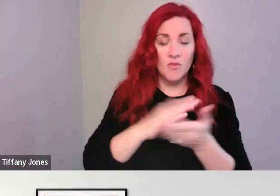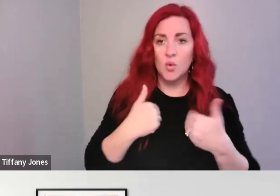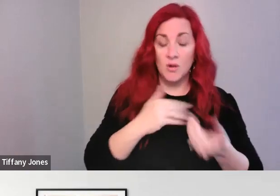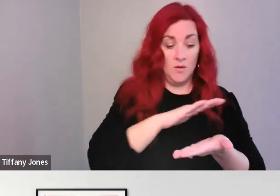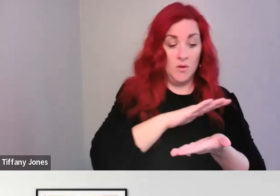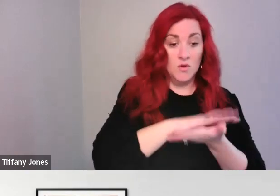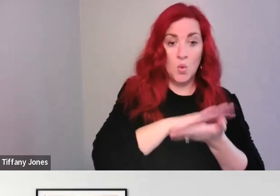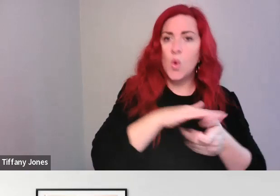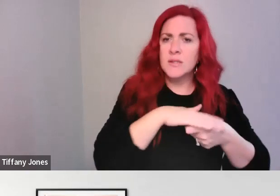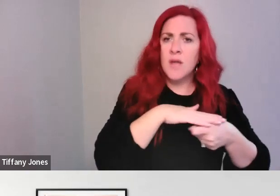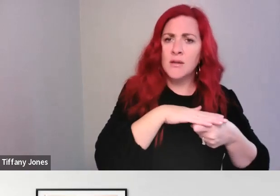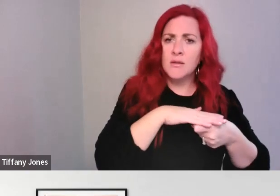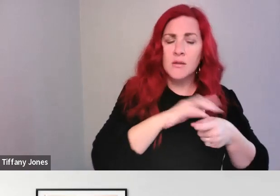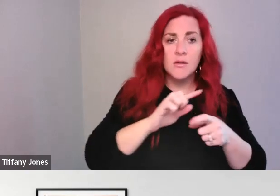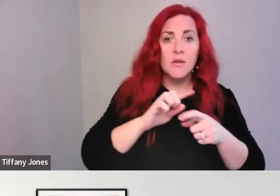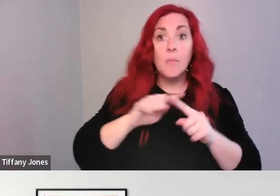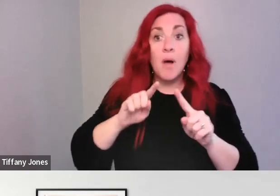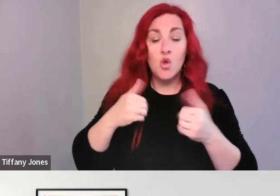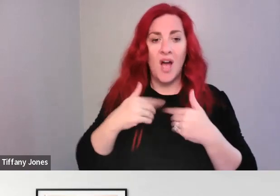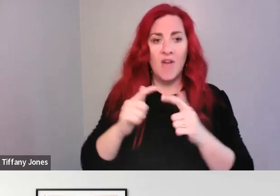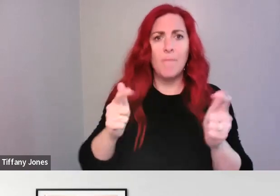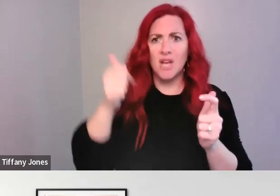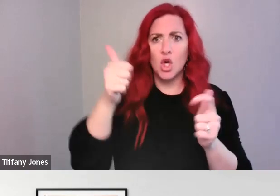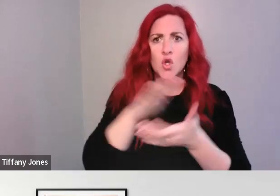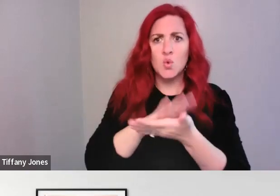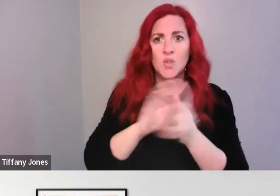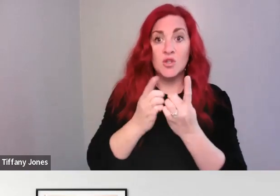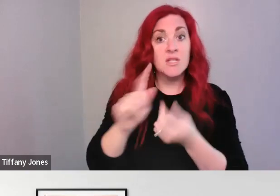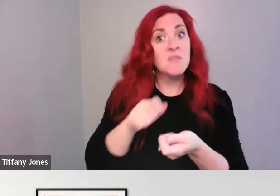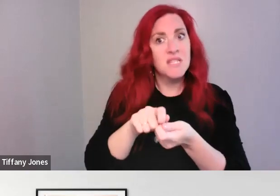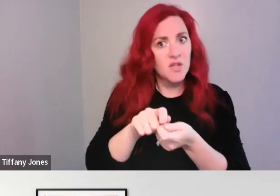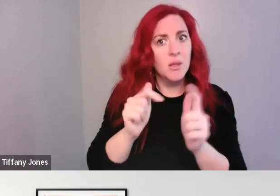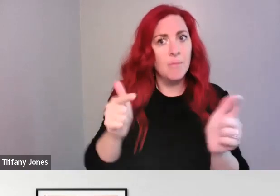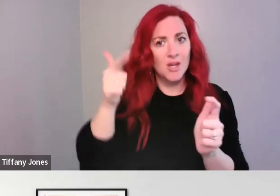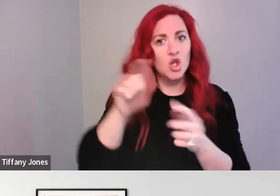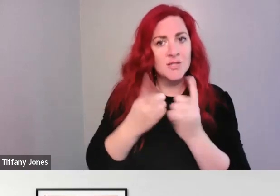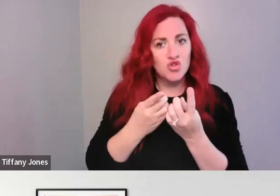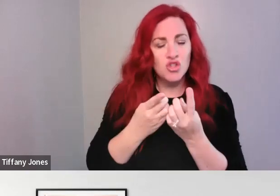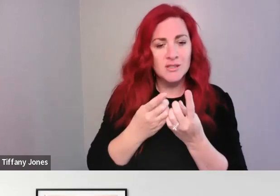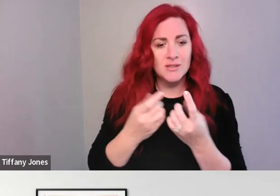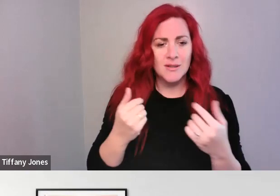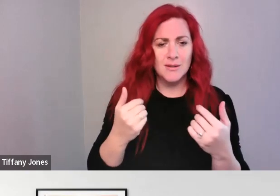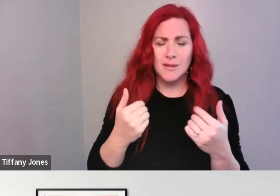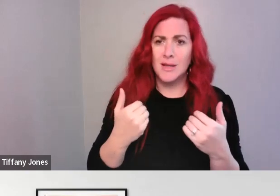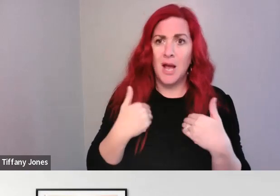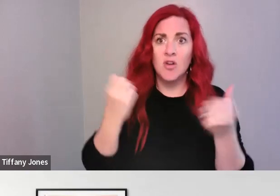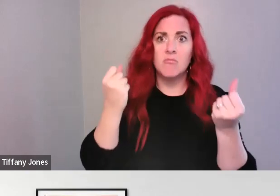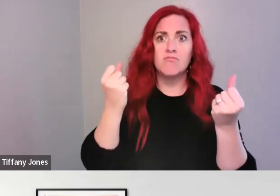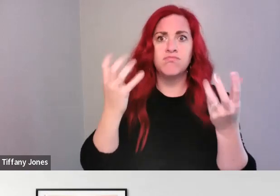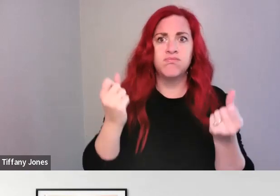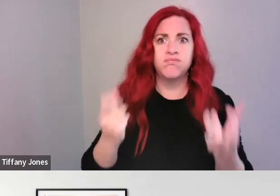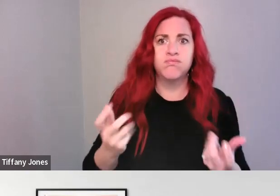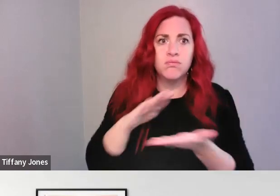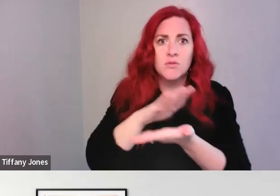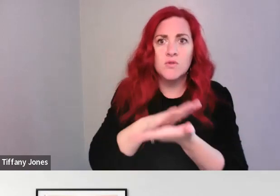site, but then you also have a larger school district. So especially the bigger districts have many, many schools within the